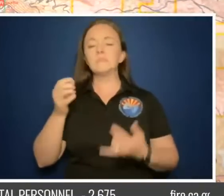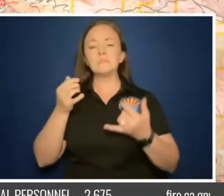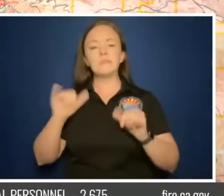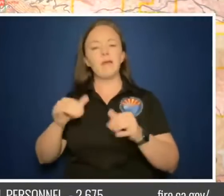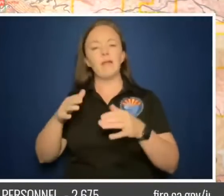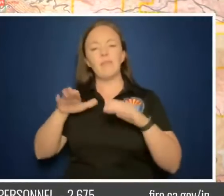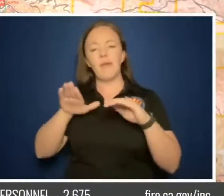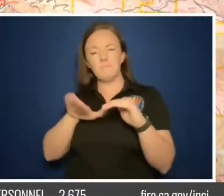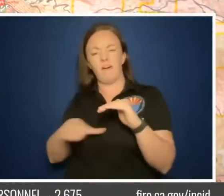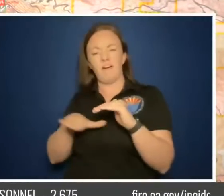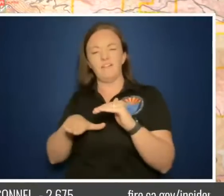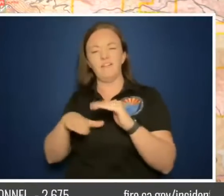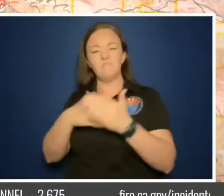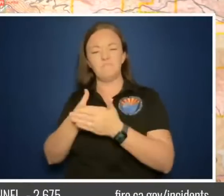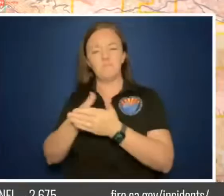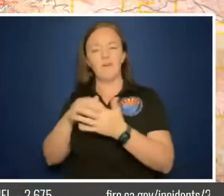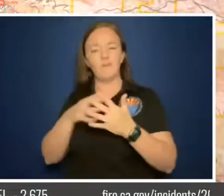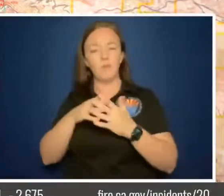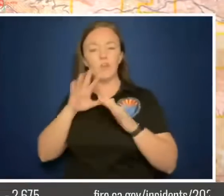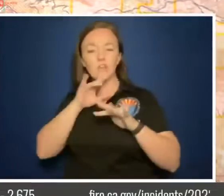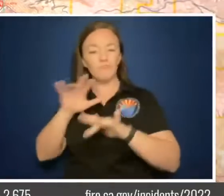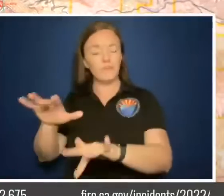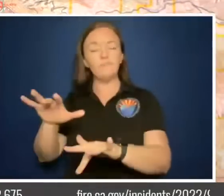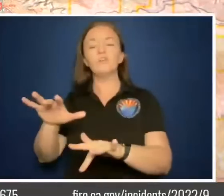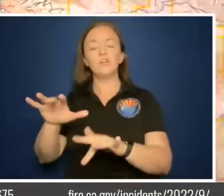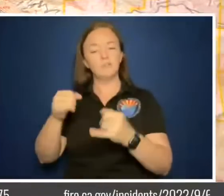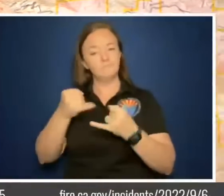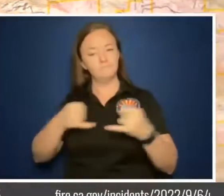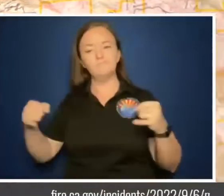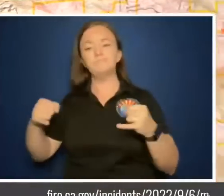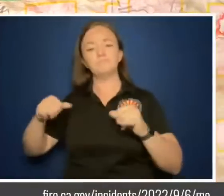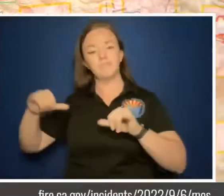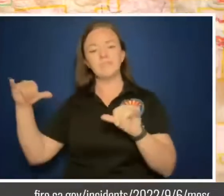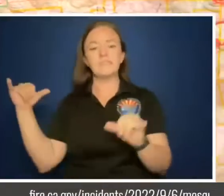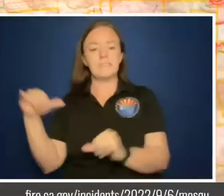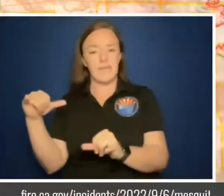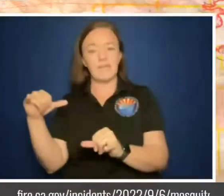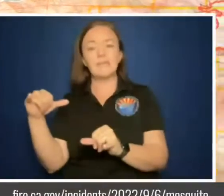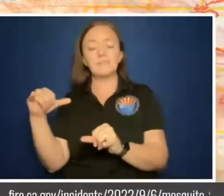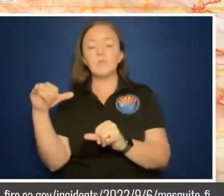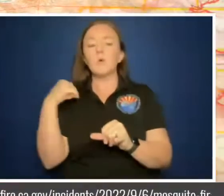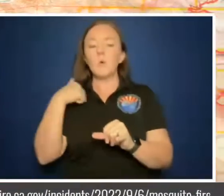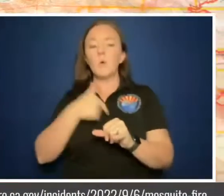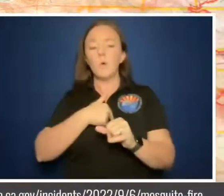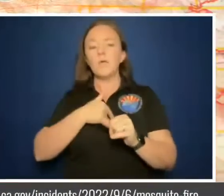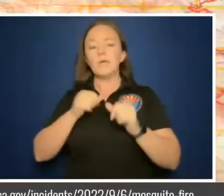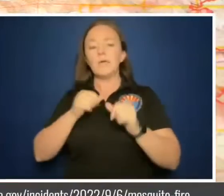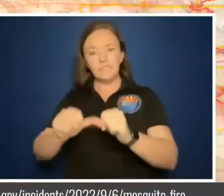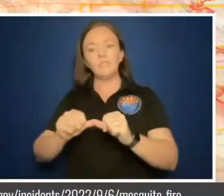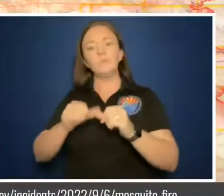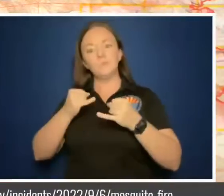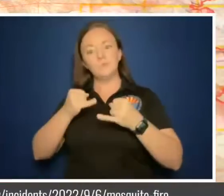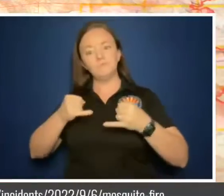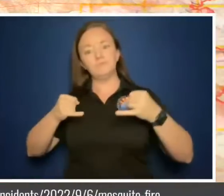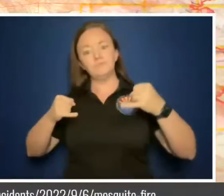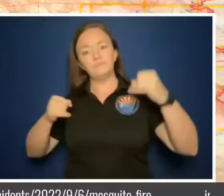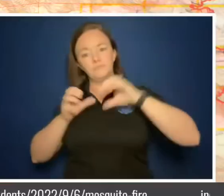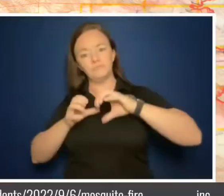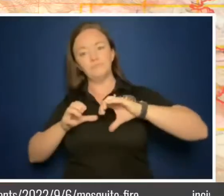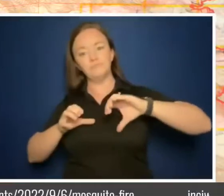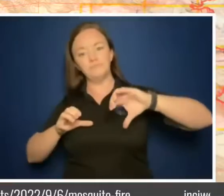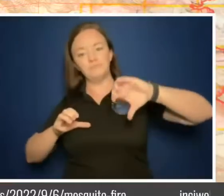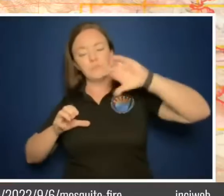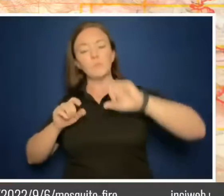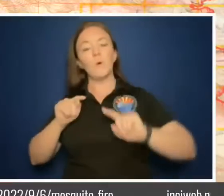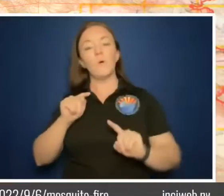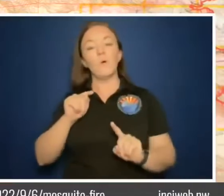River. We'll be continuing to gain containment on this area here. So from Forest Hill heading north around the fire, we continue to